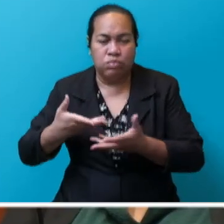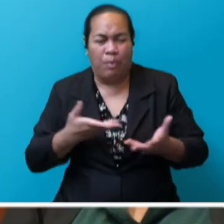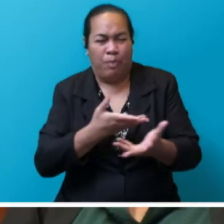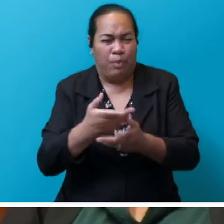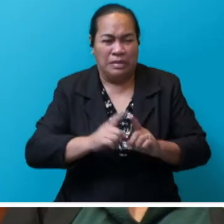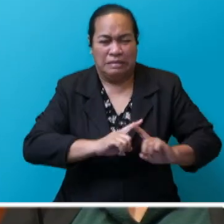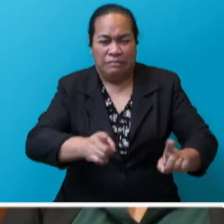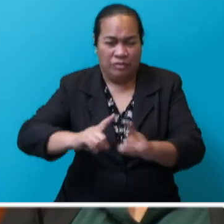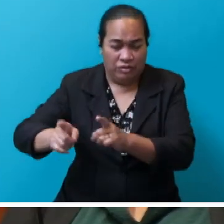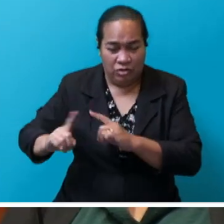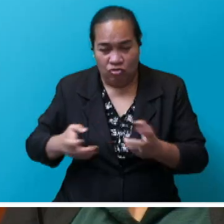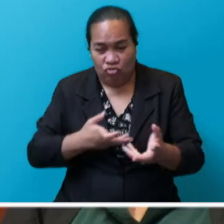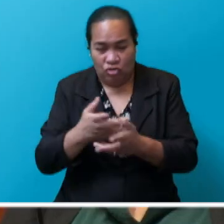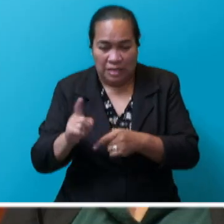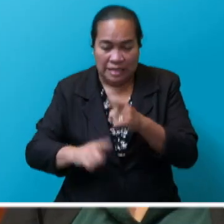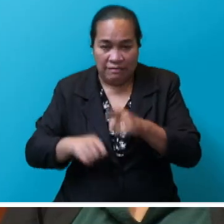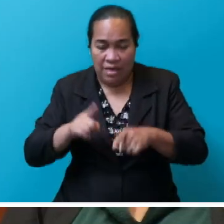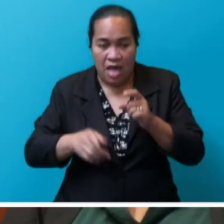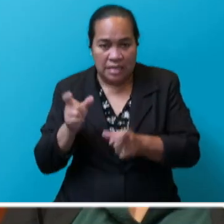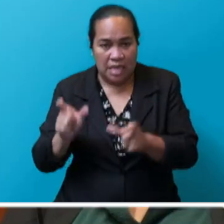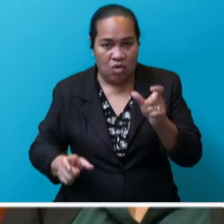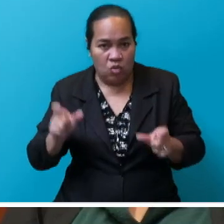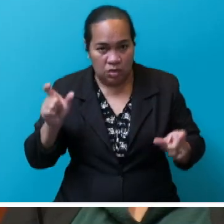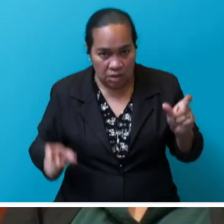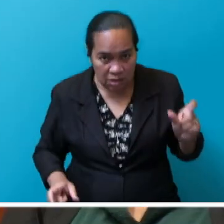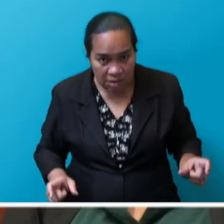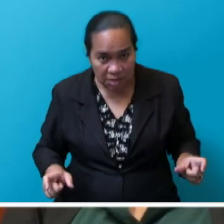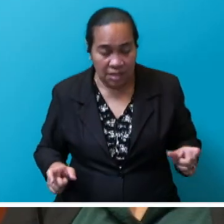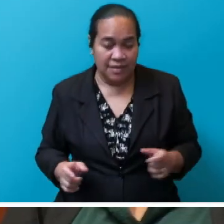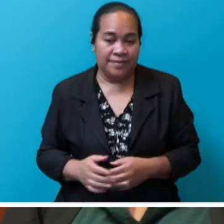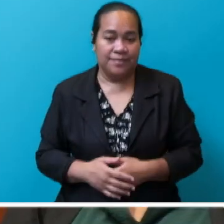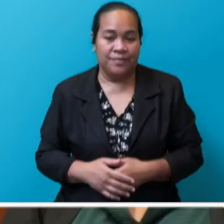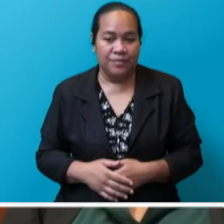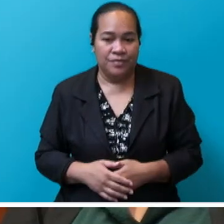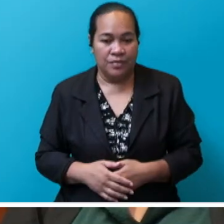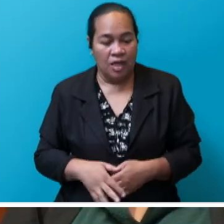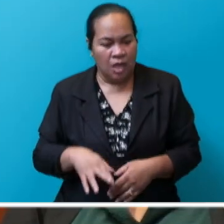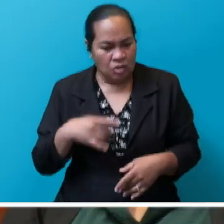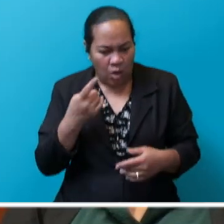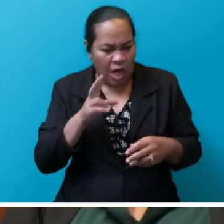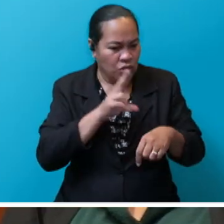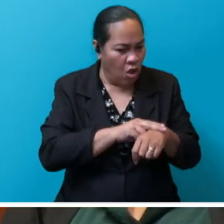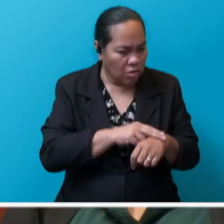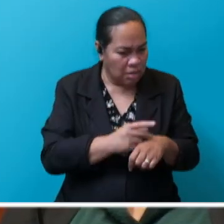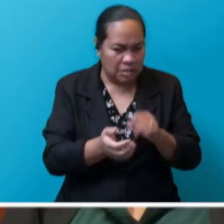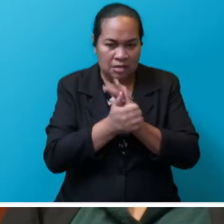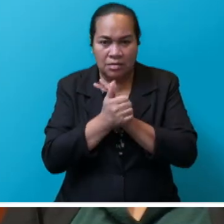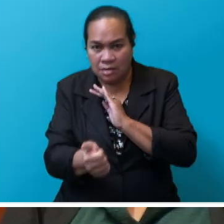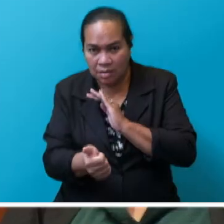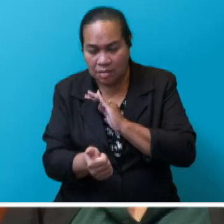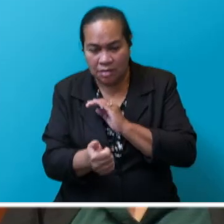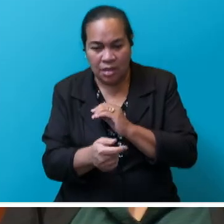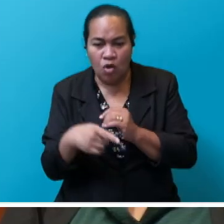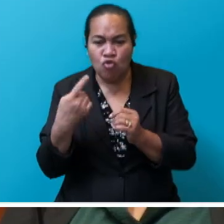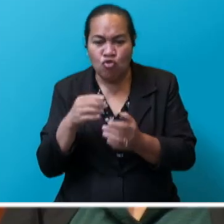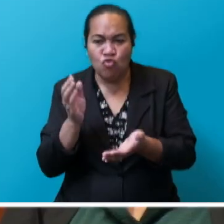the various stakeholders, interested stakeholders, the practitioners, experts, those that serve in the front